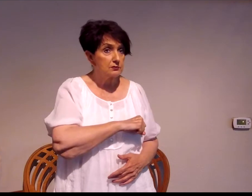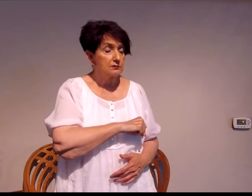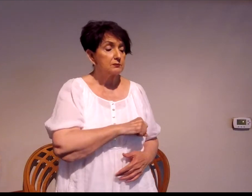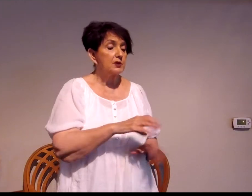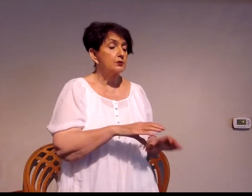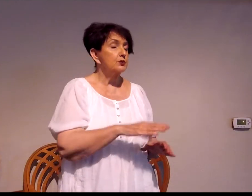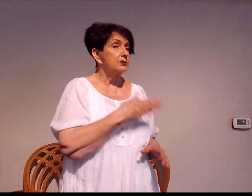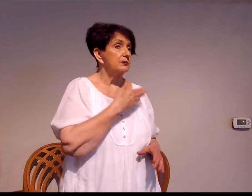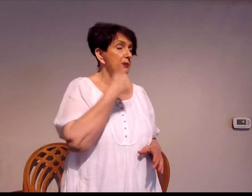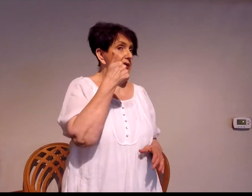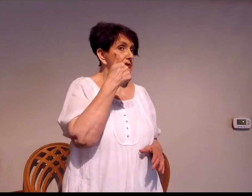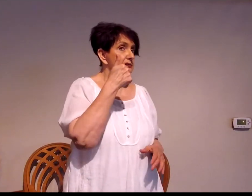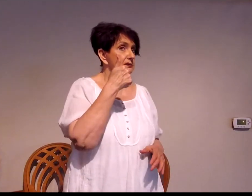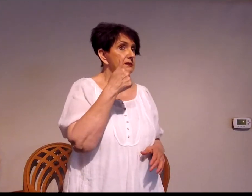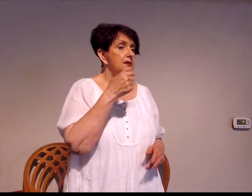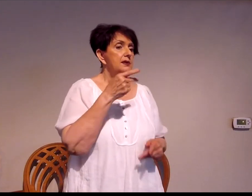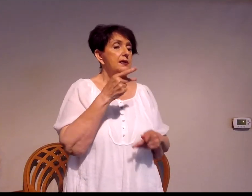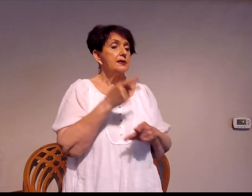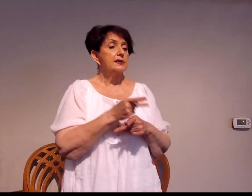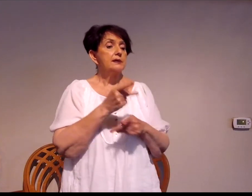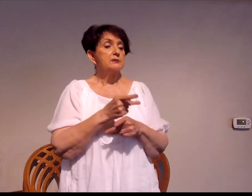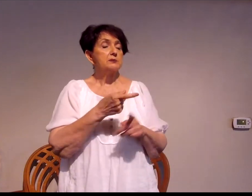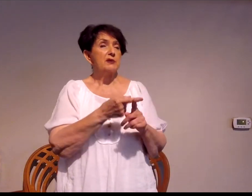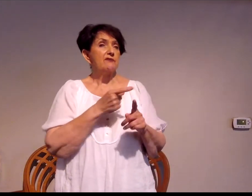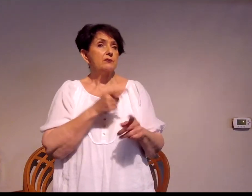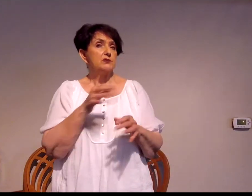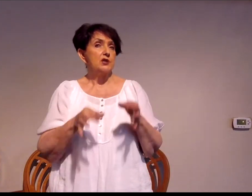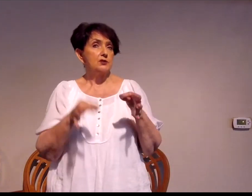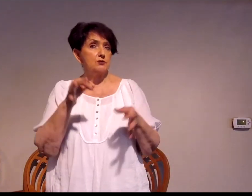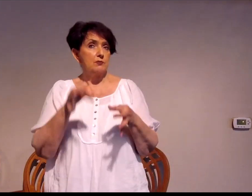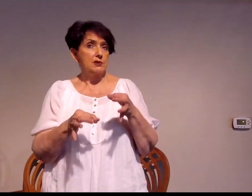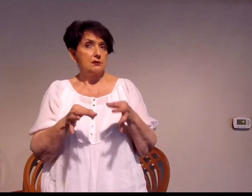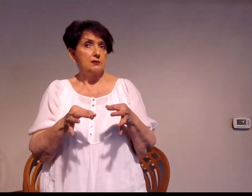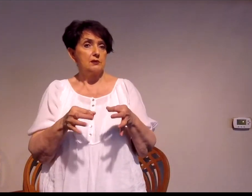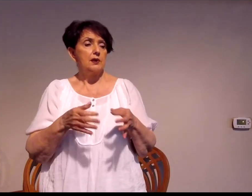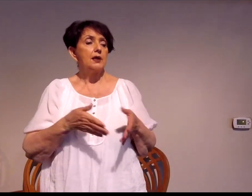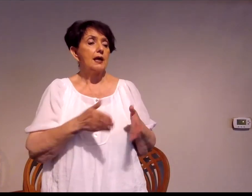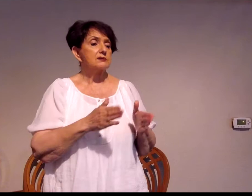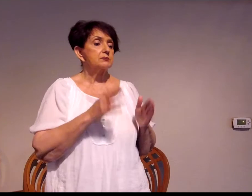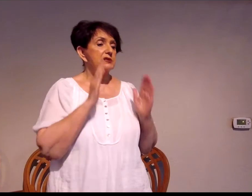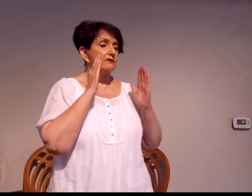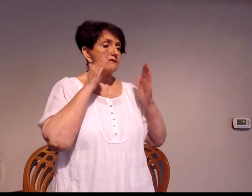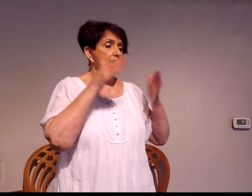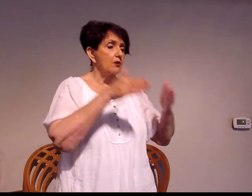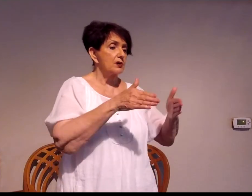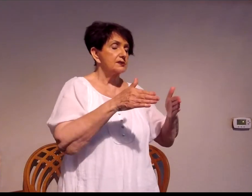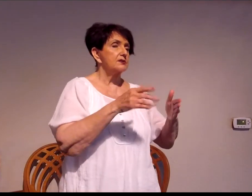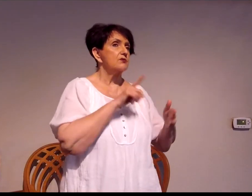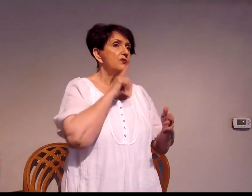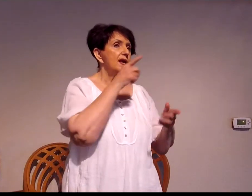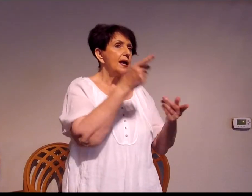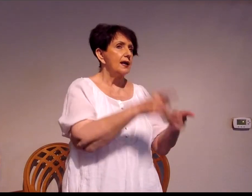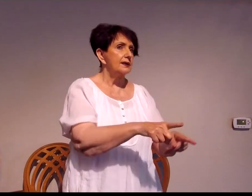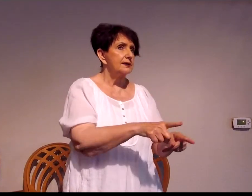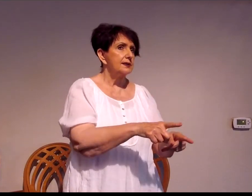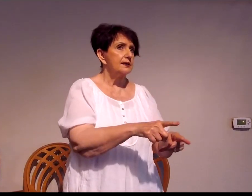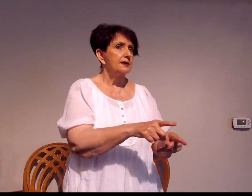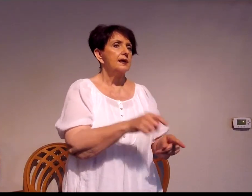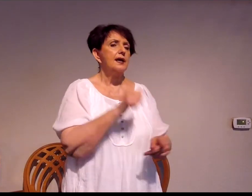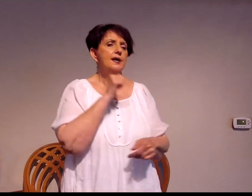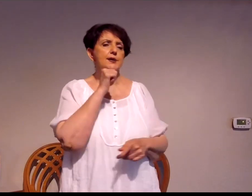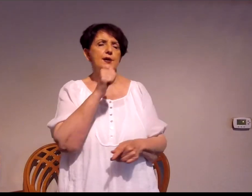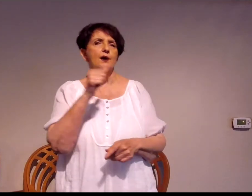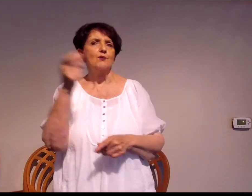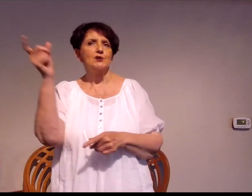best. It keeps me out of judgment and lets me focus on what is and not what could